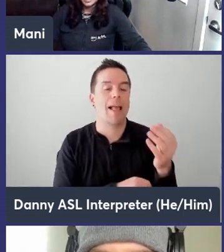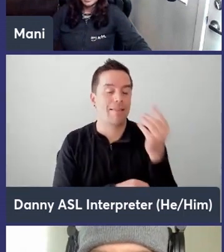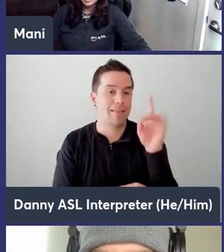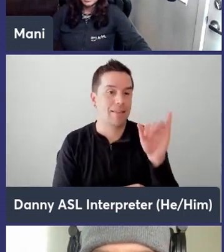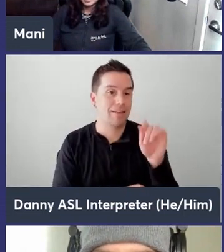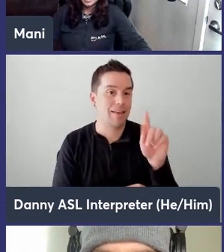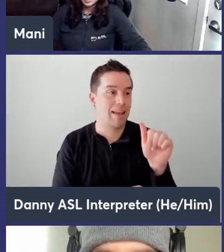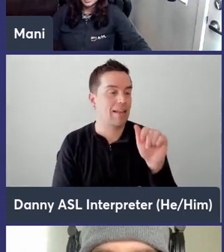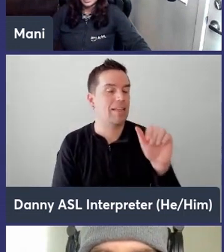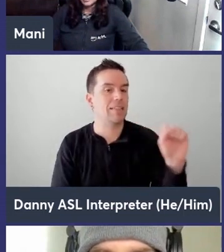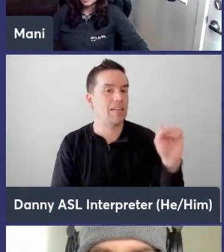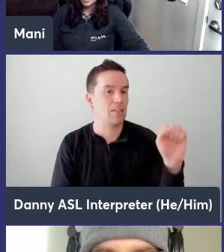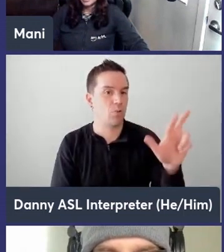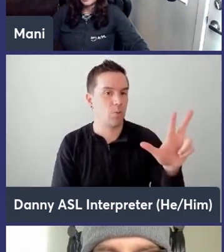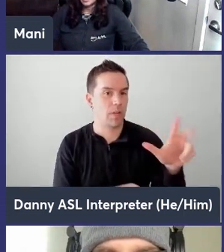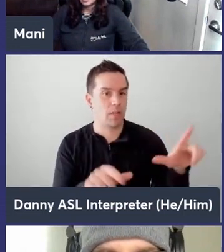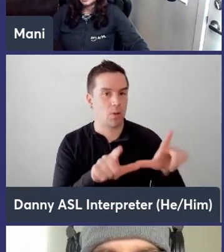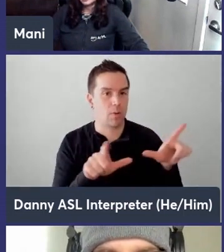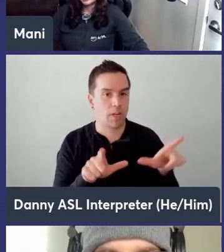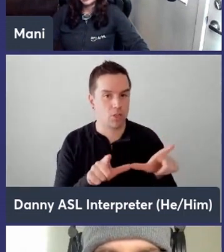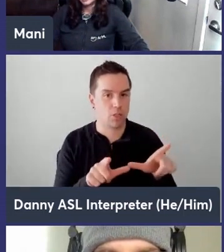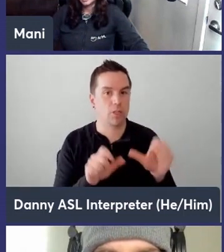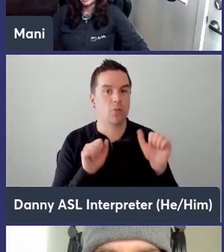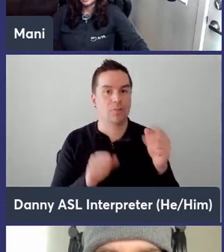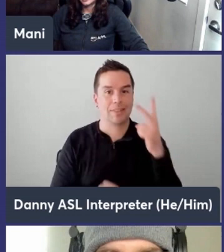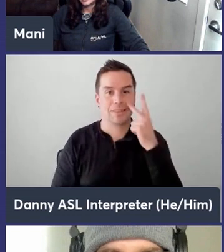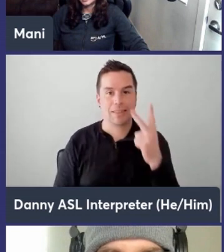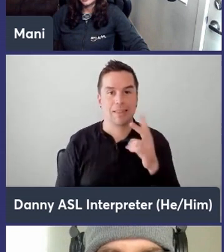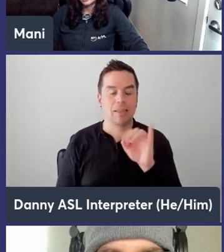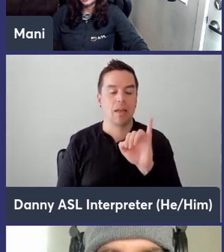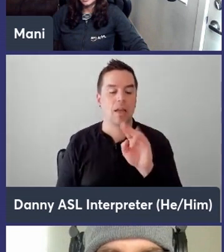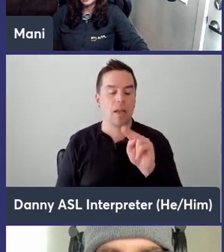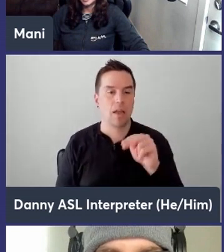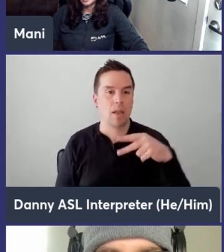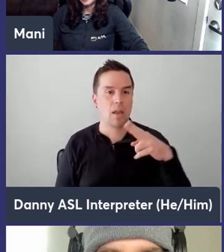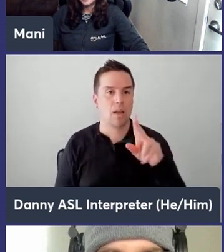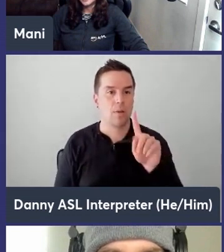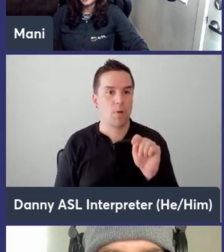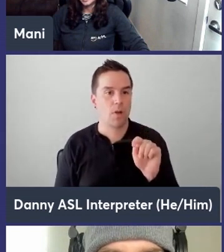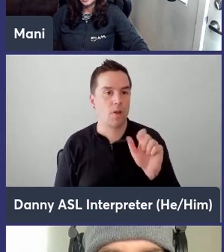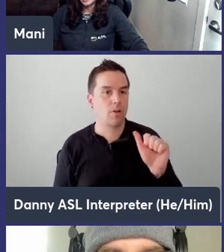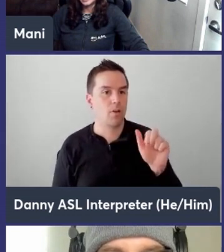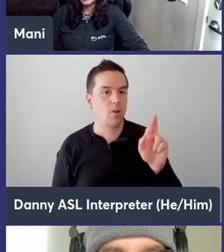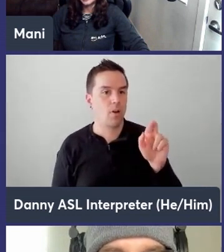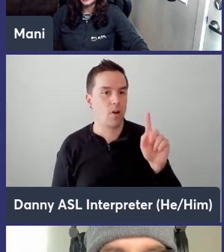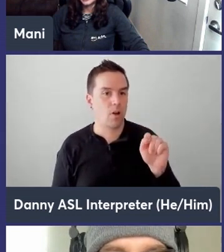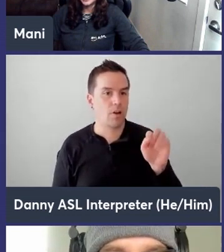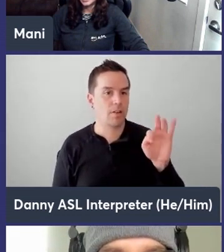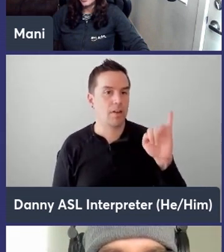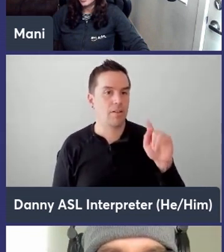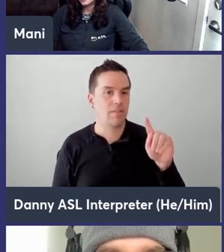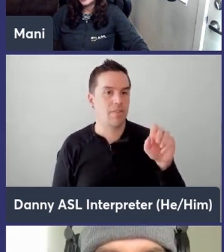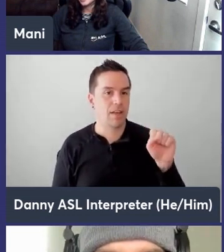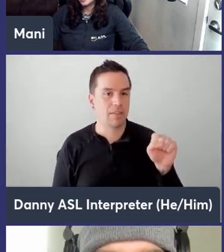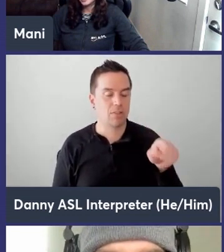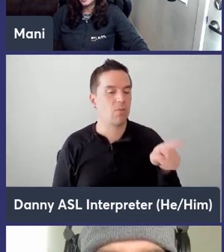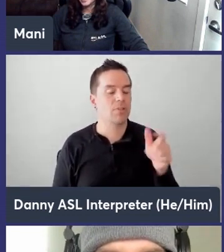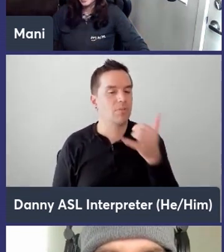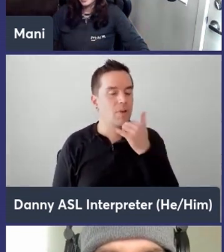be able to see like input artifacts. Okay, so this is not the right one. Maybe I didn't complete the training on.